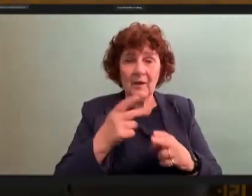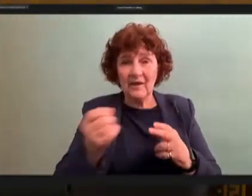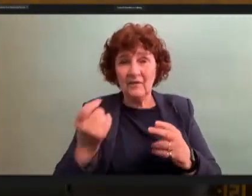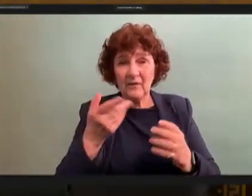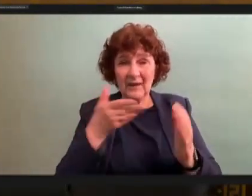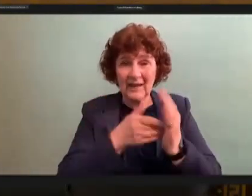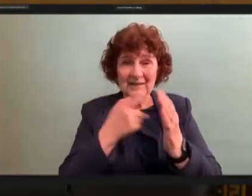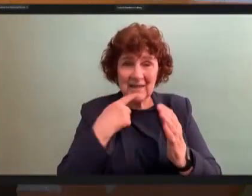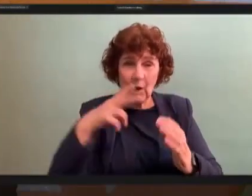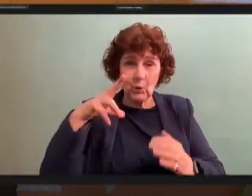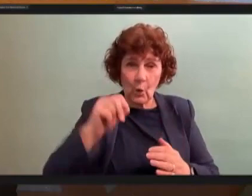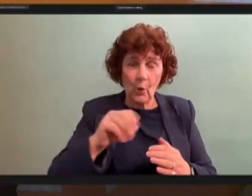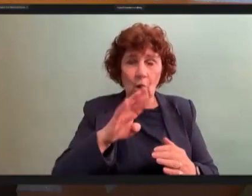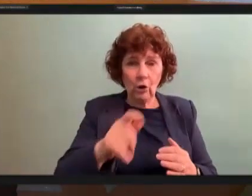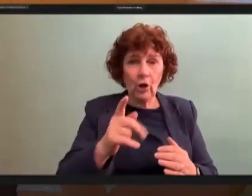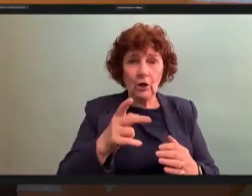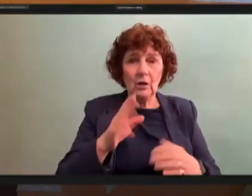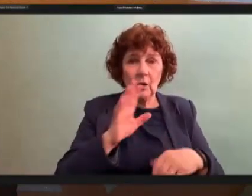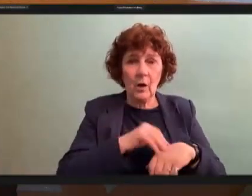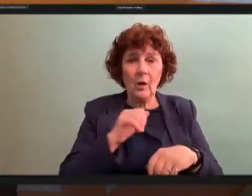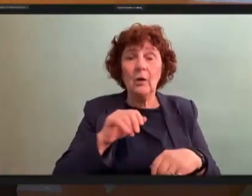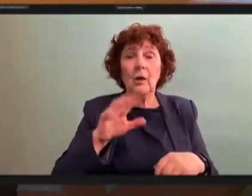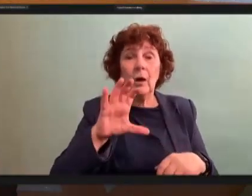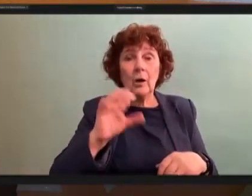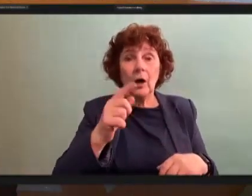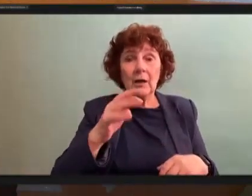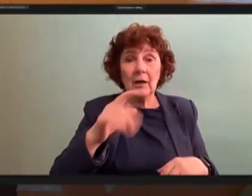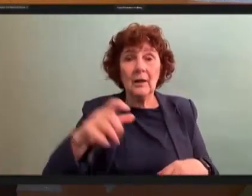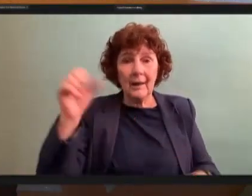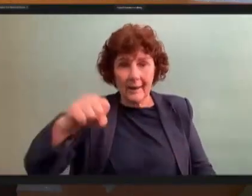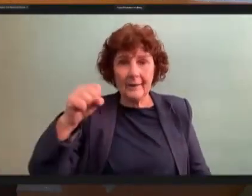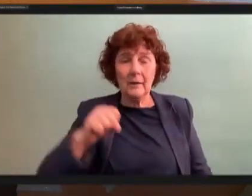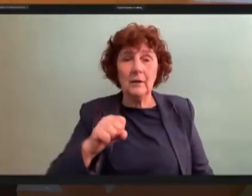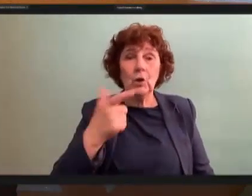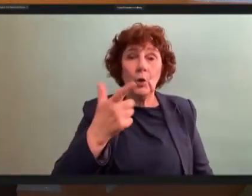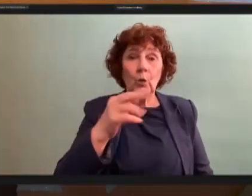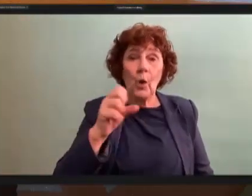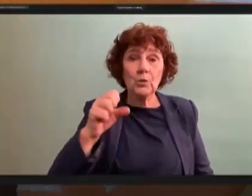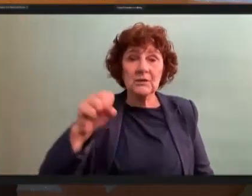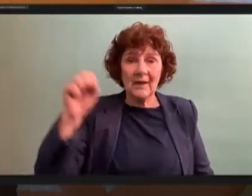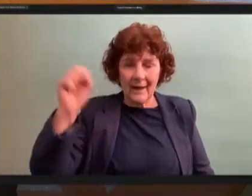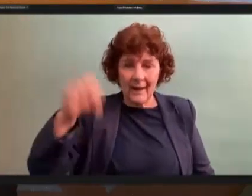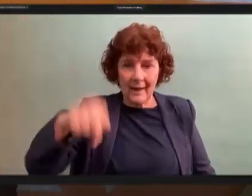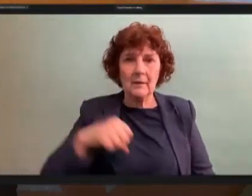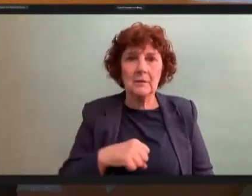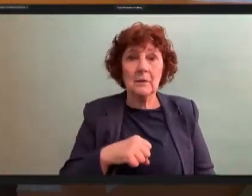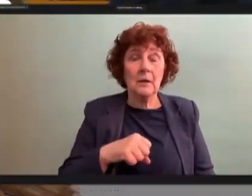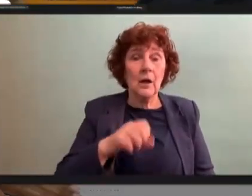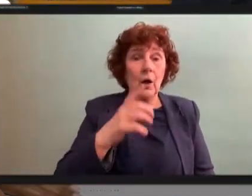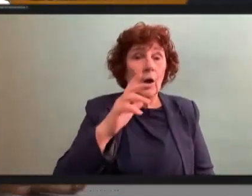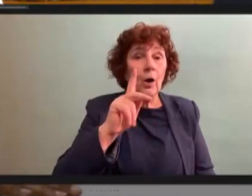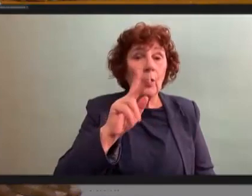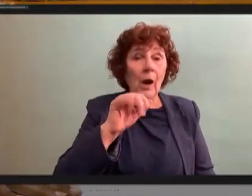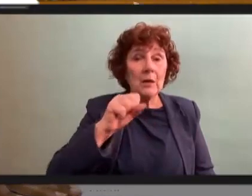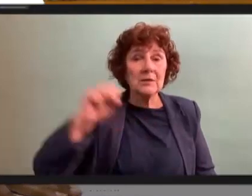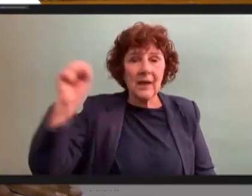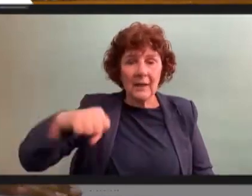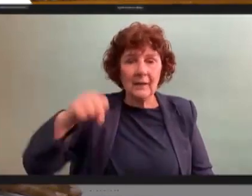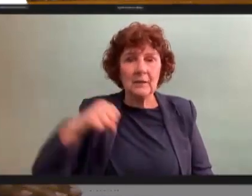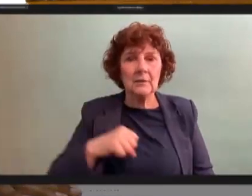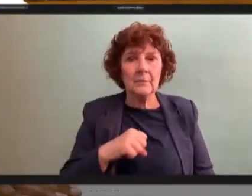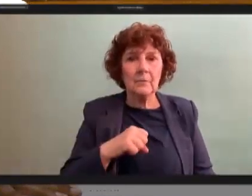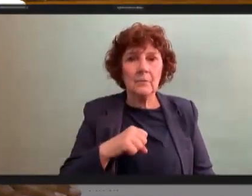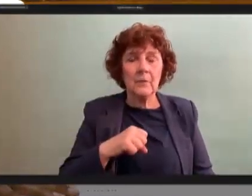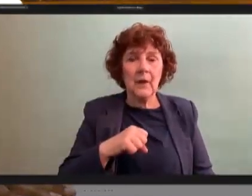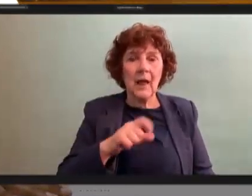clerk please call the roll? Mr. Coghill. Aye. Ms. Gross. Aye. Mr. Kraus. Aye. Mr.